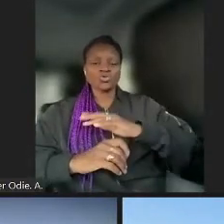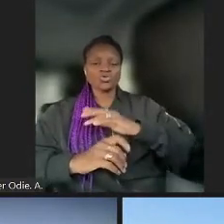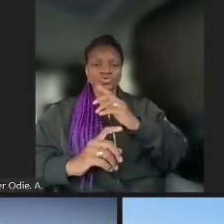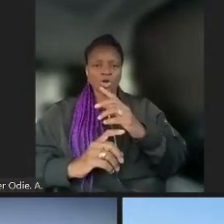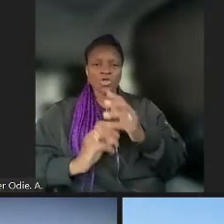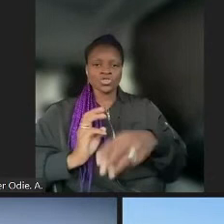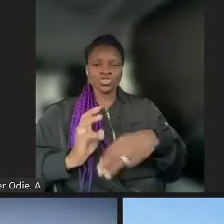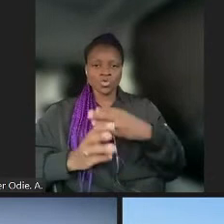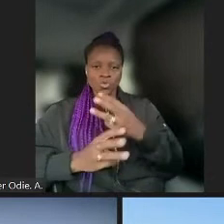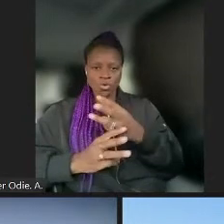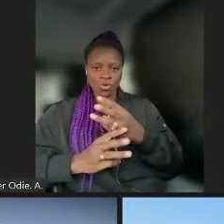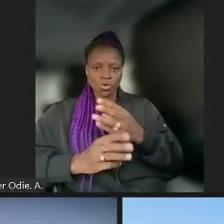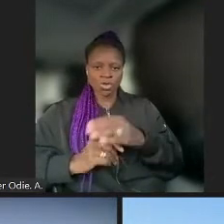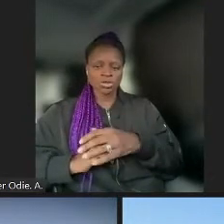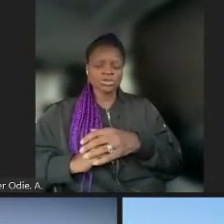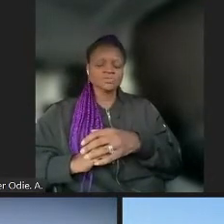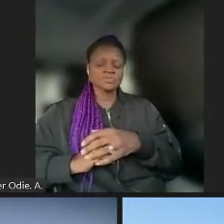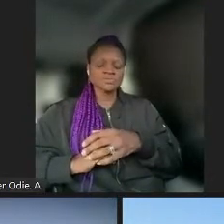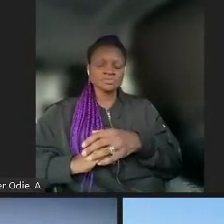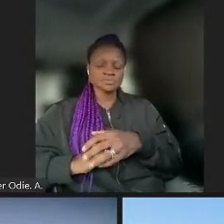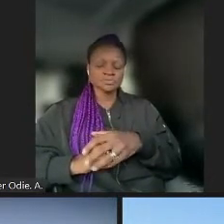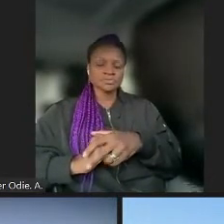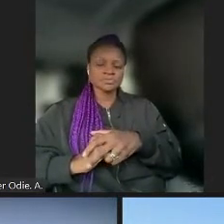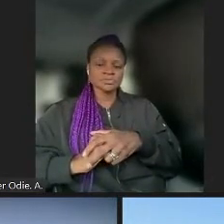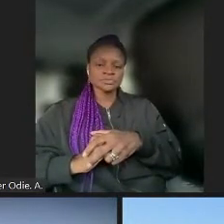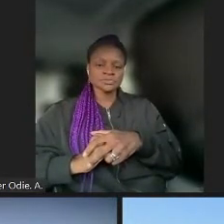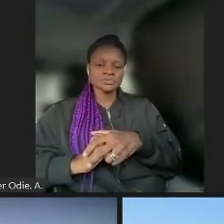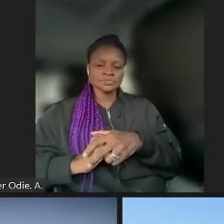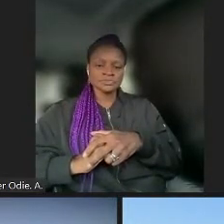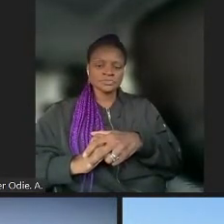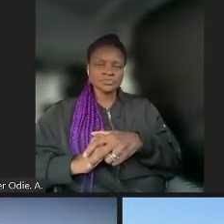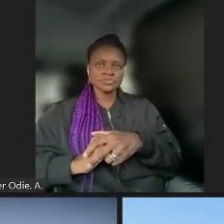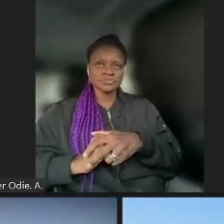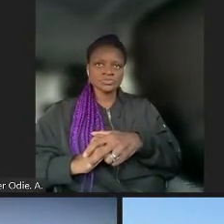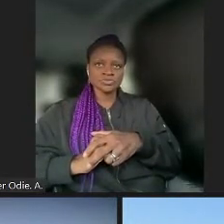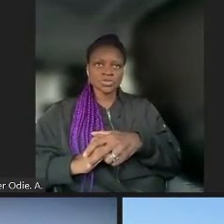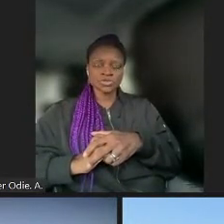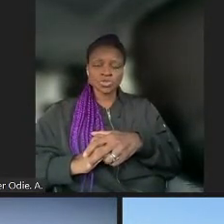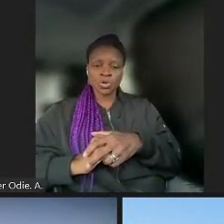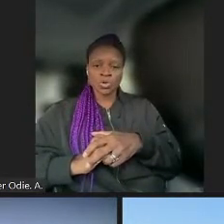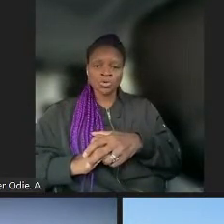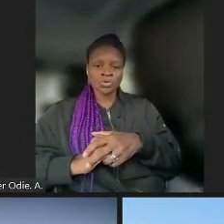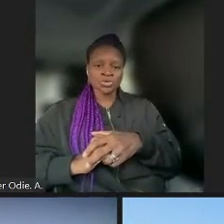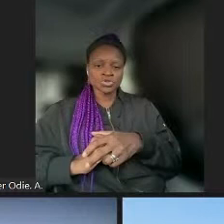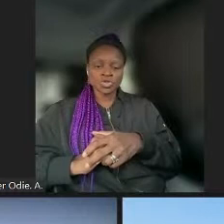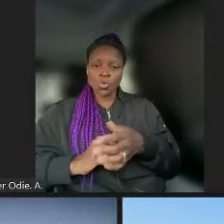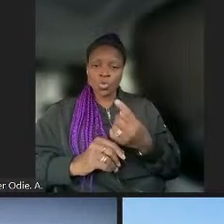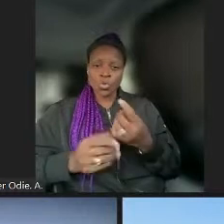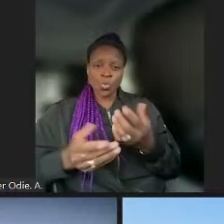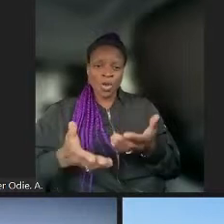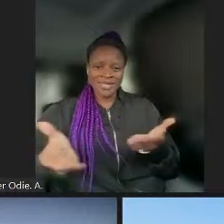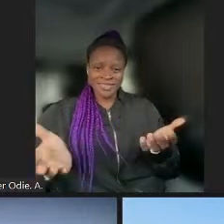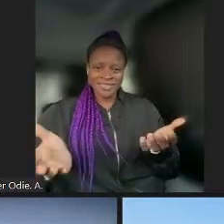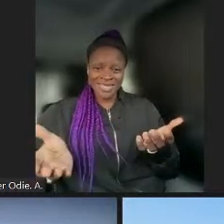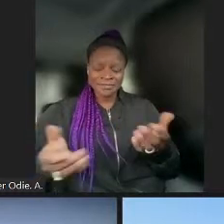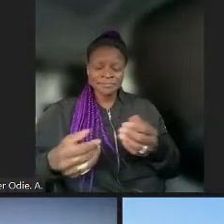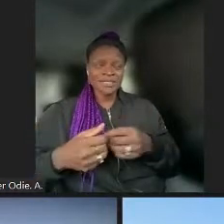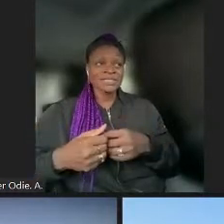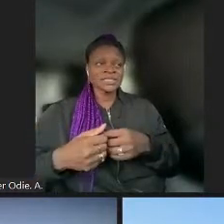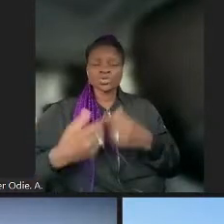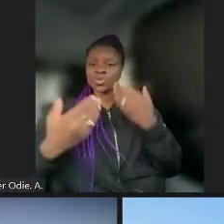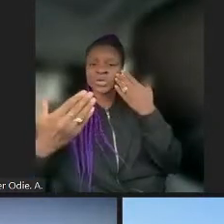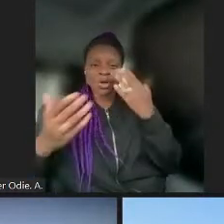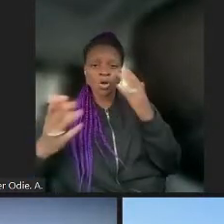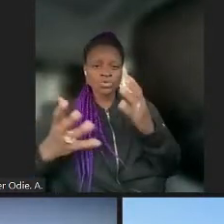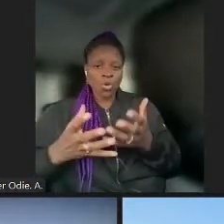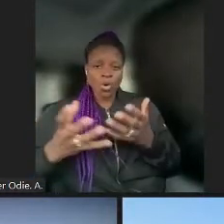low. So yes, if the takeaway, if there's one thing from this, the takeaway is we don't know a lot about the Omicron, but the best